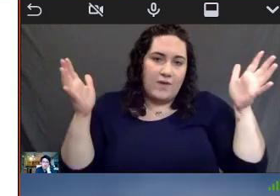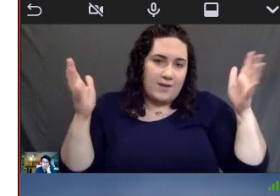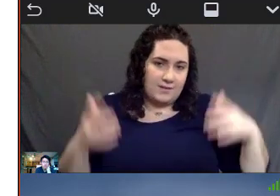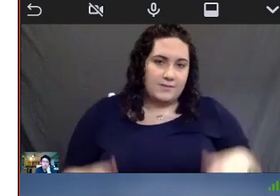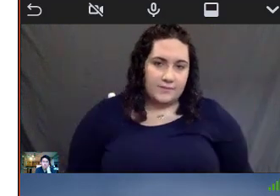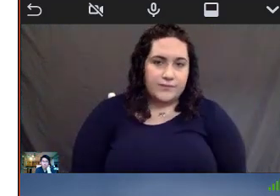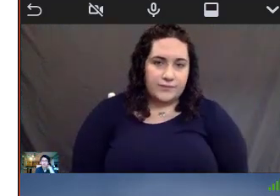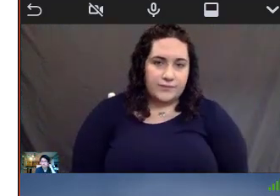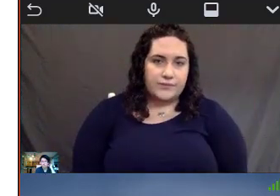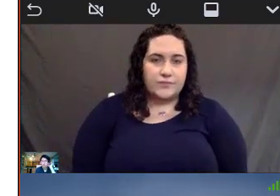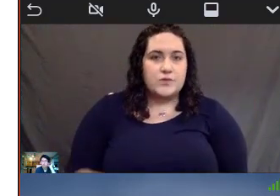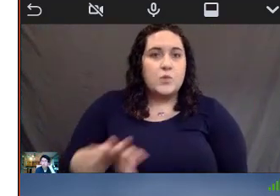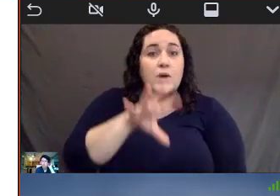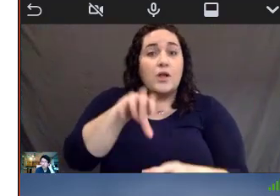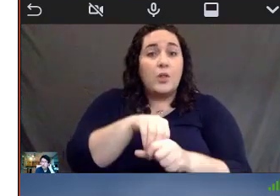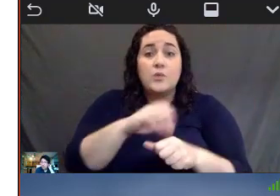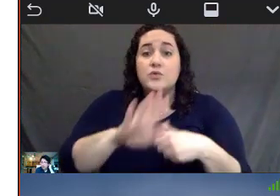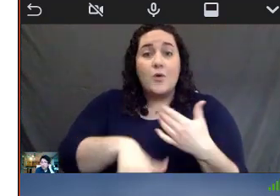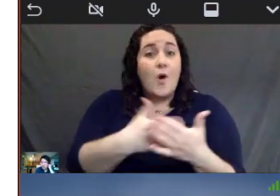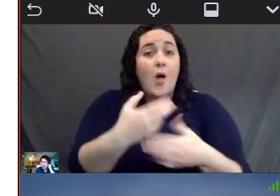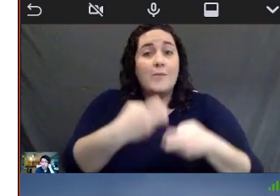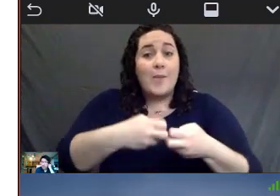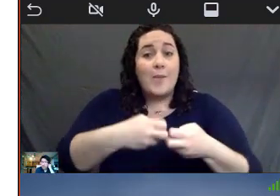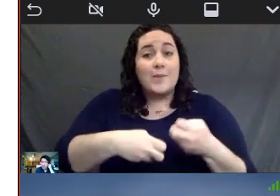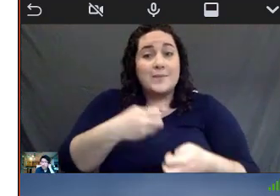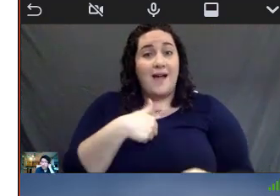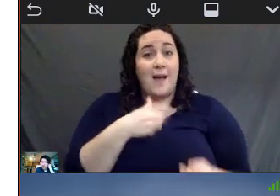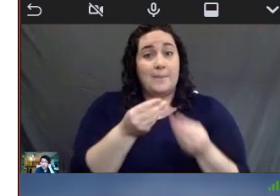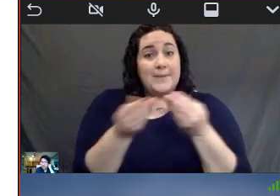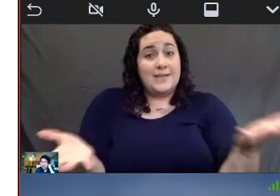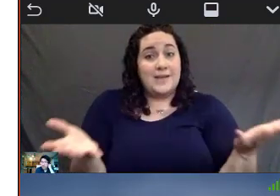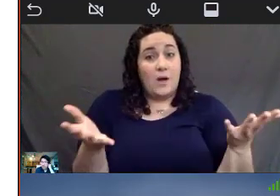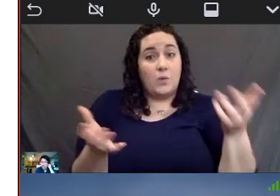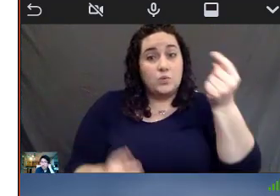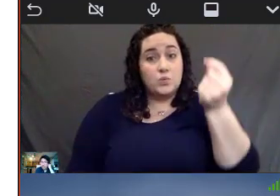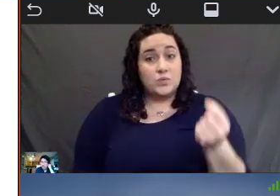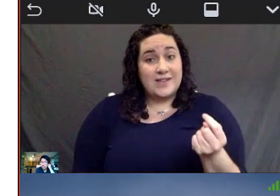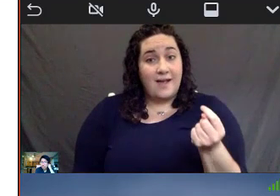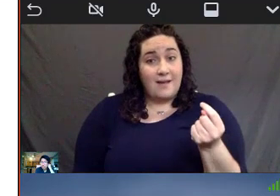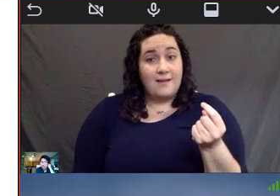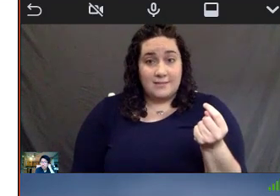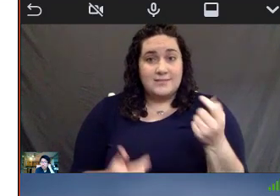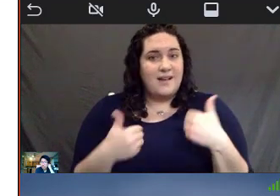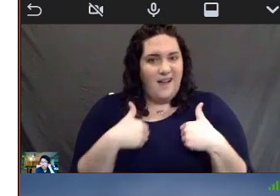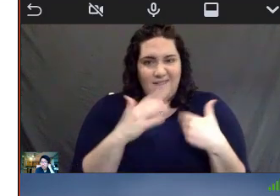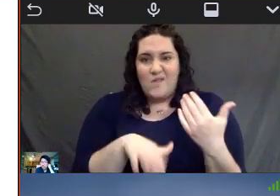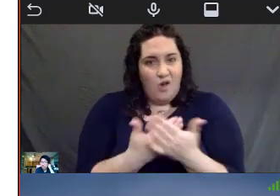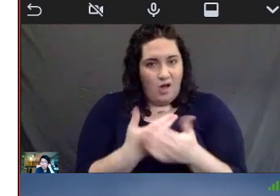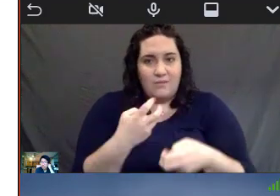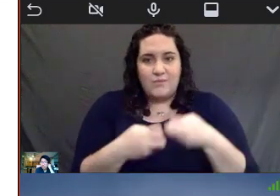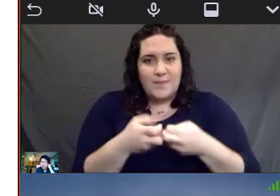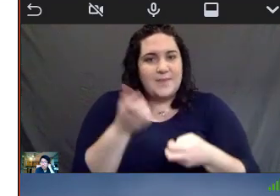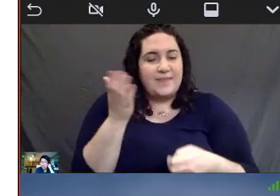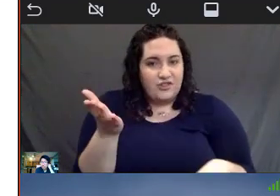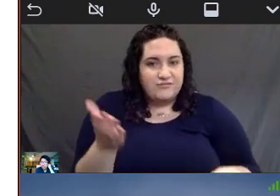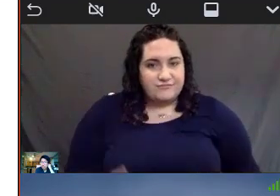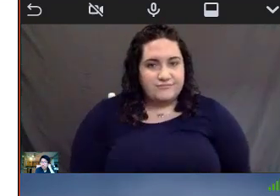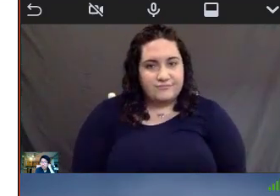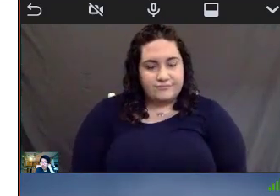that I would typically distribute on Tuesdays that contain the problems we'll work on during the week. It contains captioned